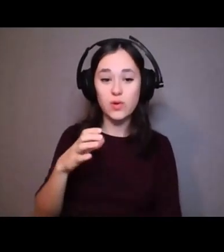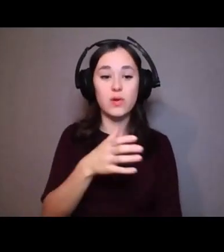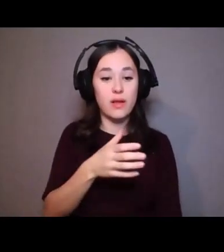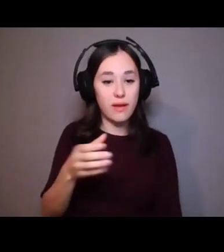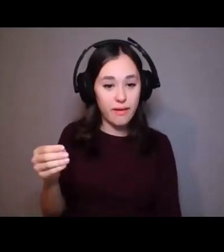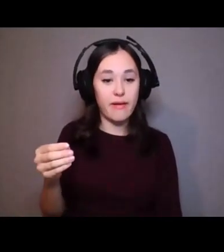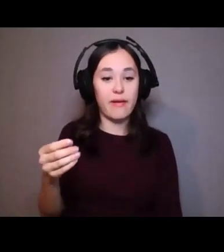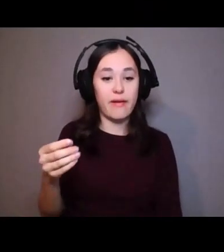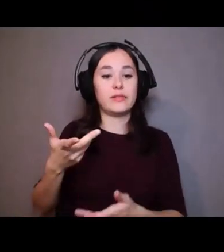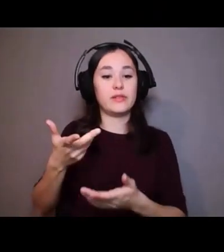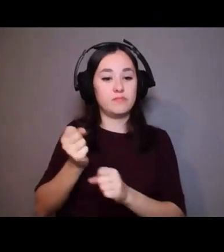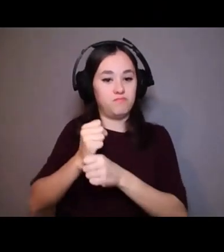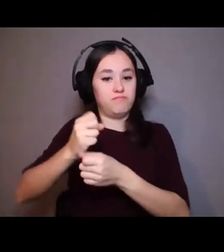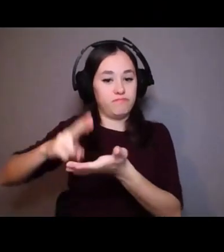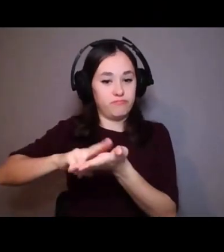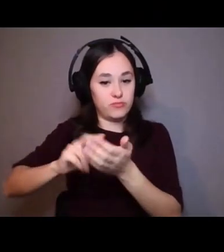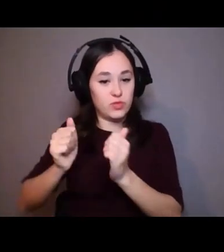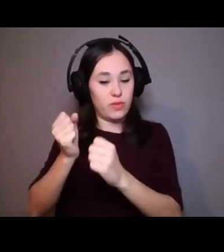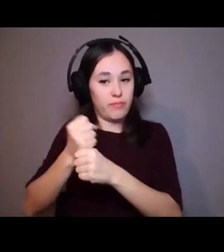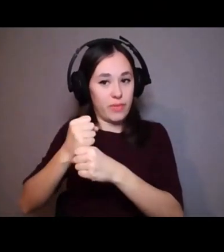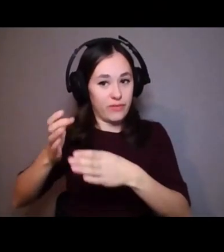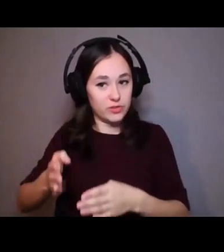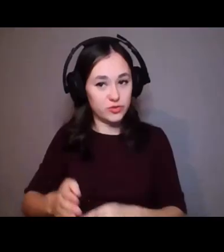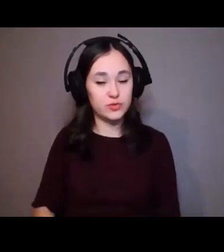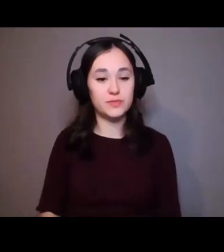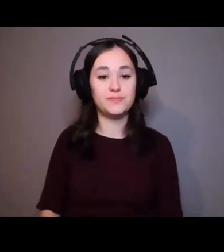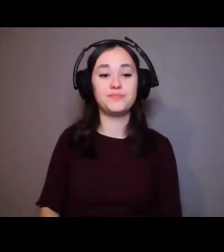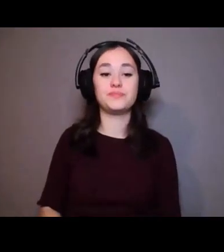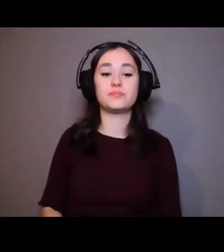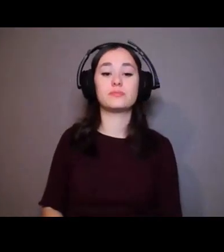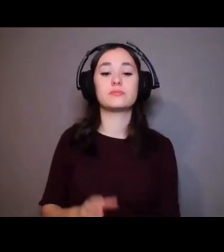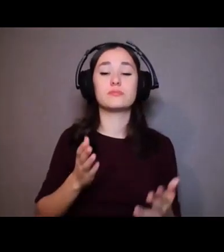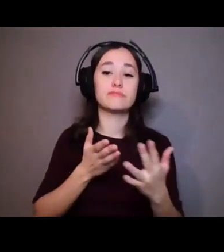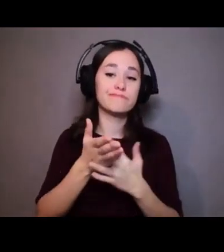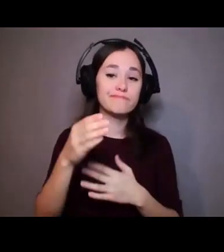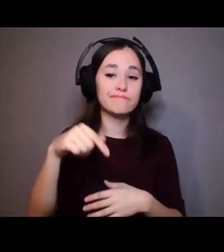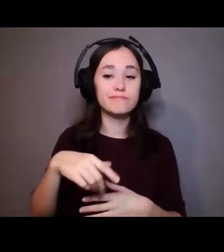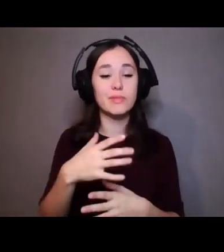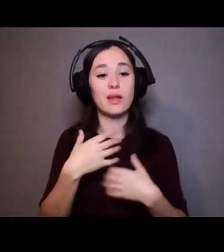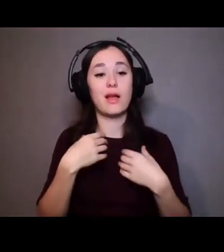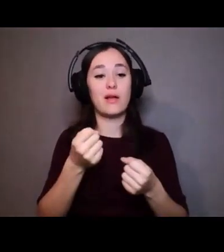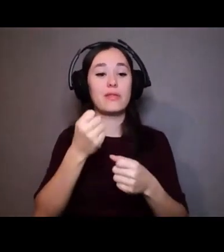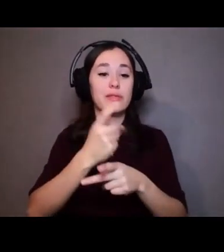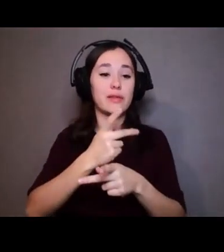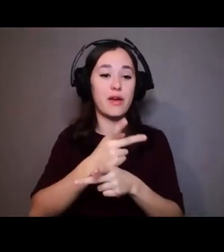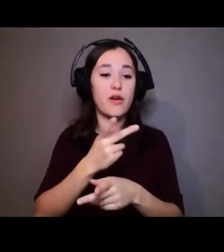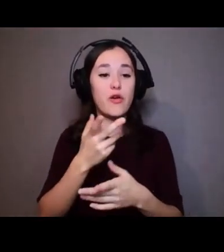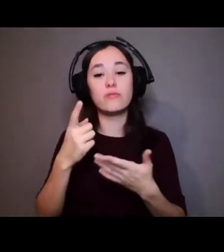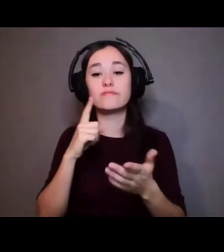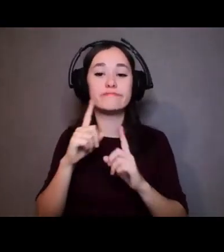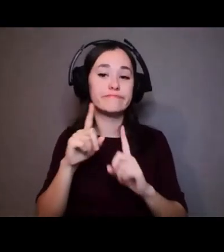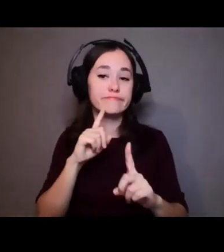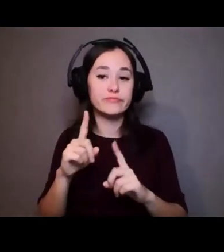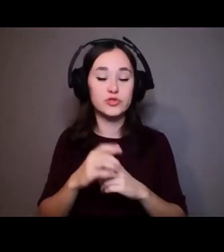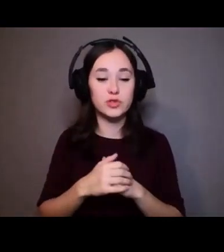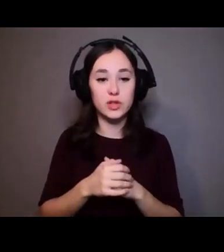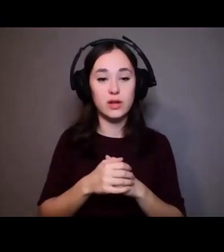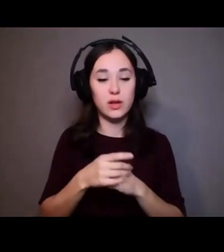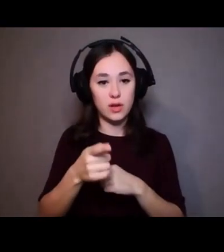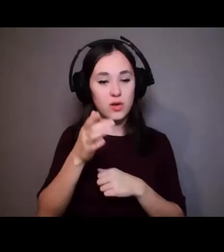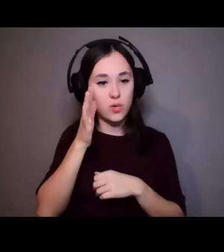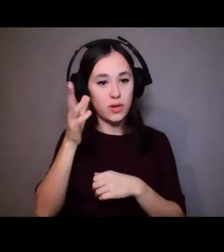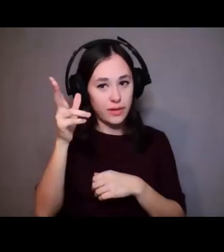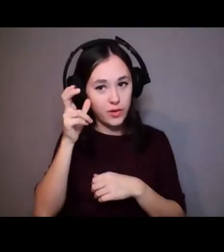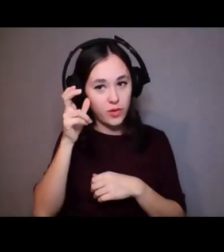If we go to the next slide, you will hear consistently throughout the healthcare conversation nationally, when we're talking